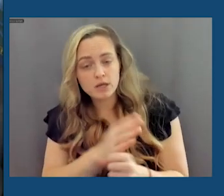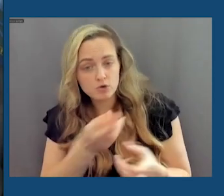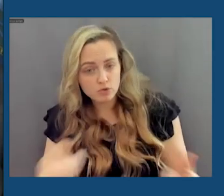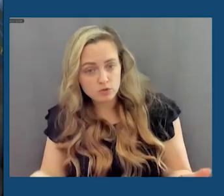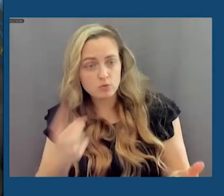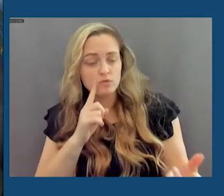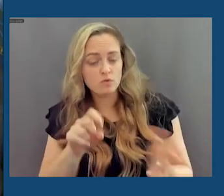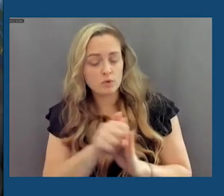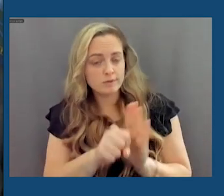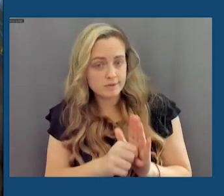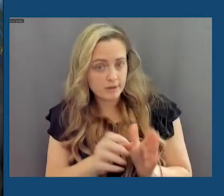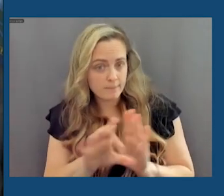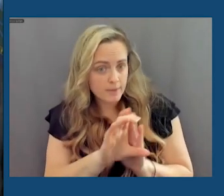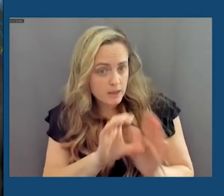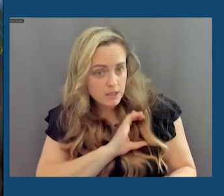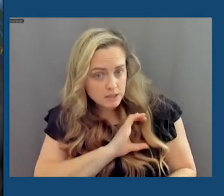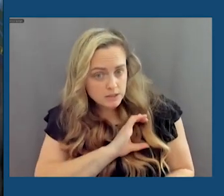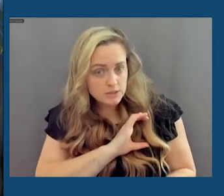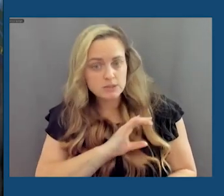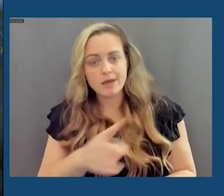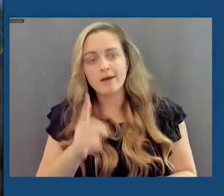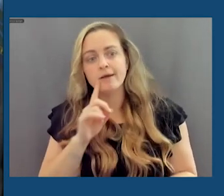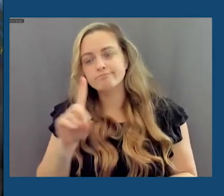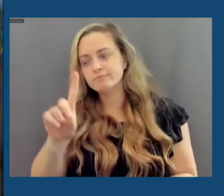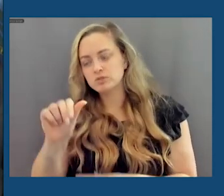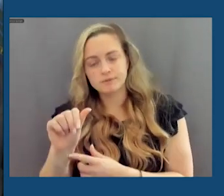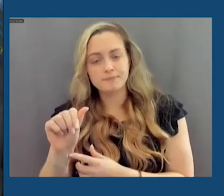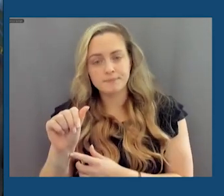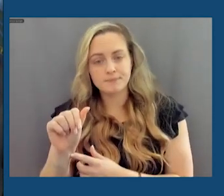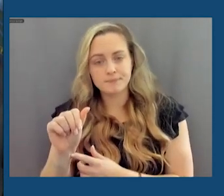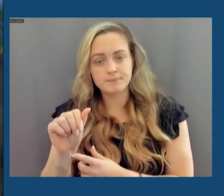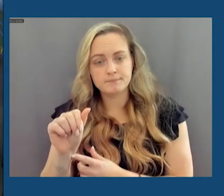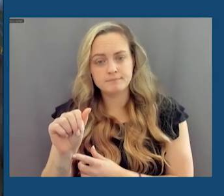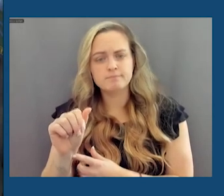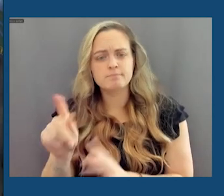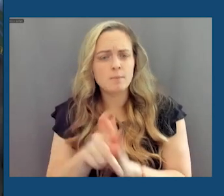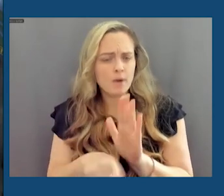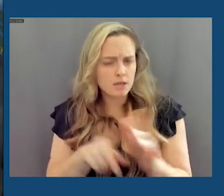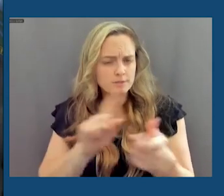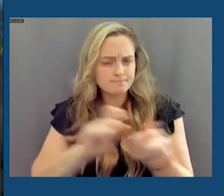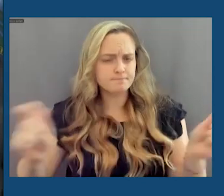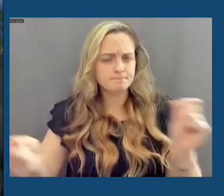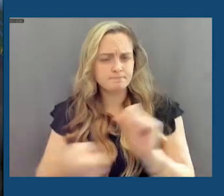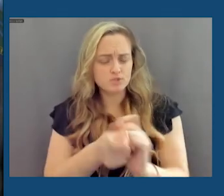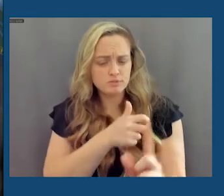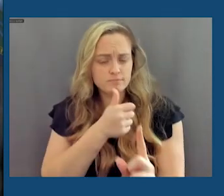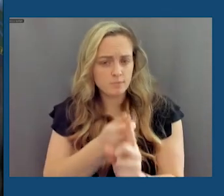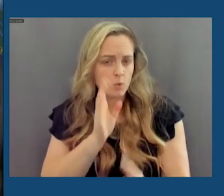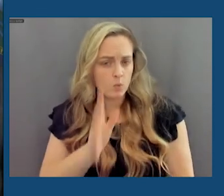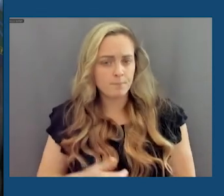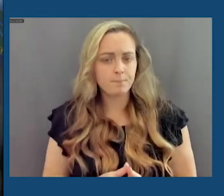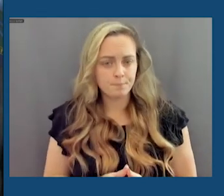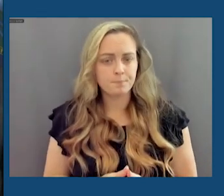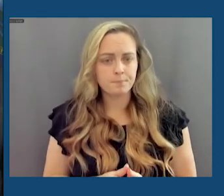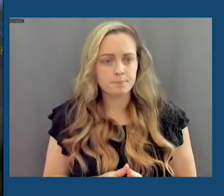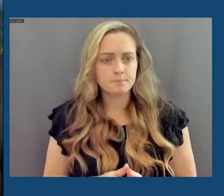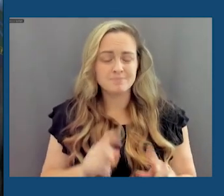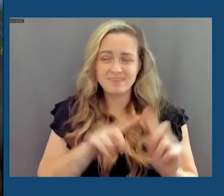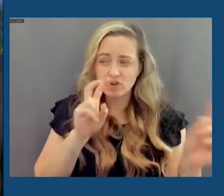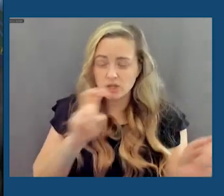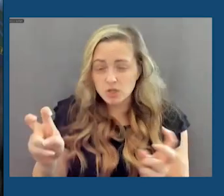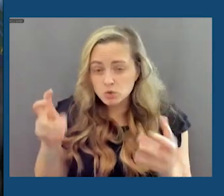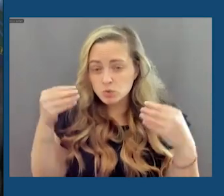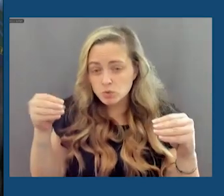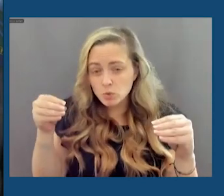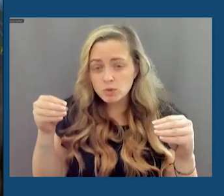state police and district attorneys. We believe these policies will make a profound difference in dealing with retail theft issues at our stores, and most